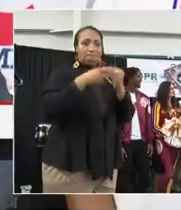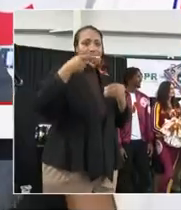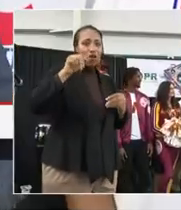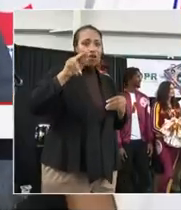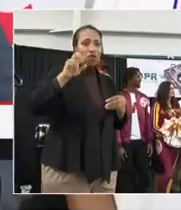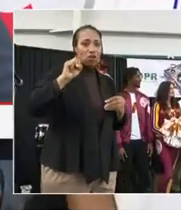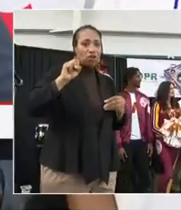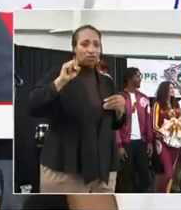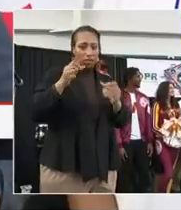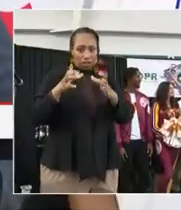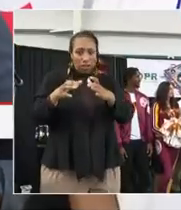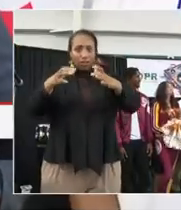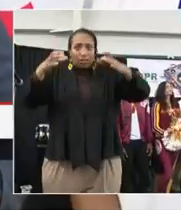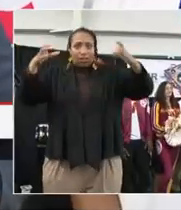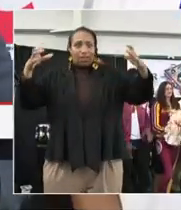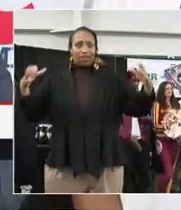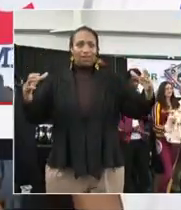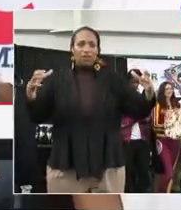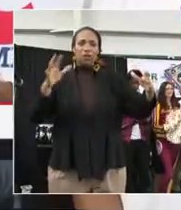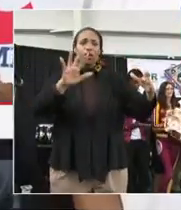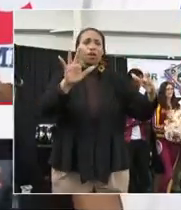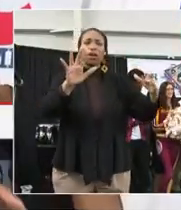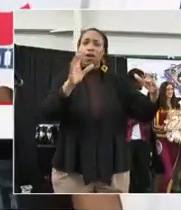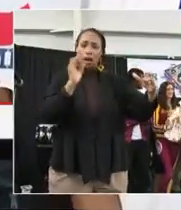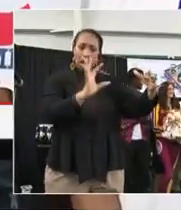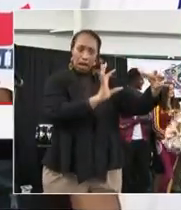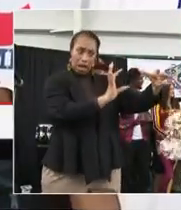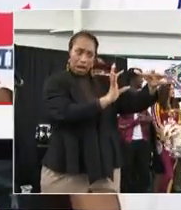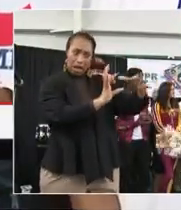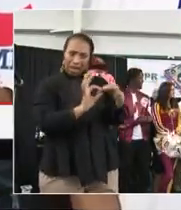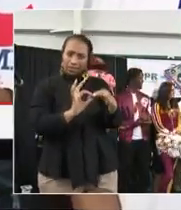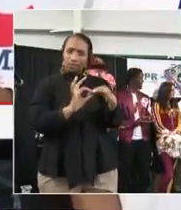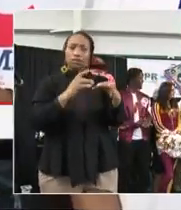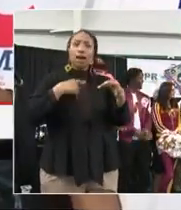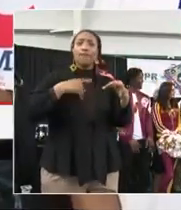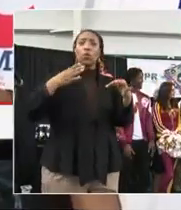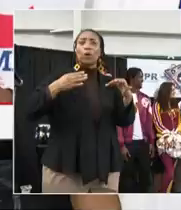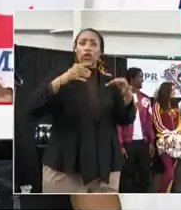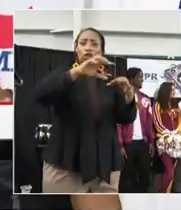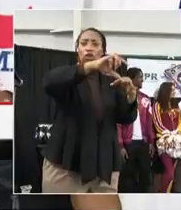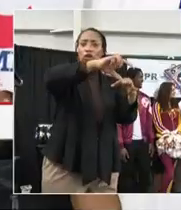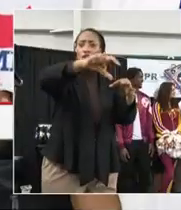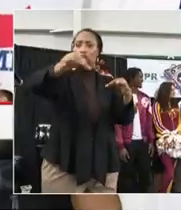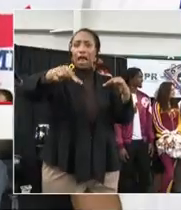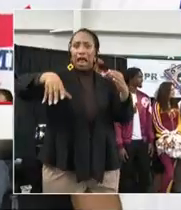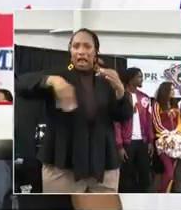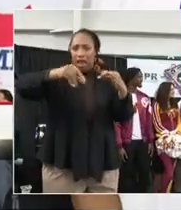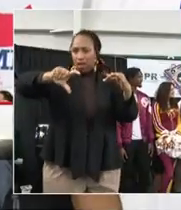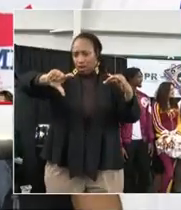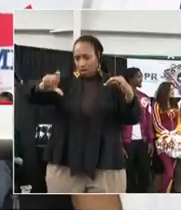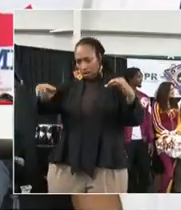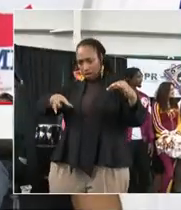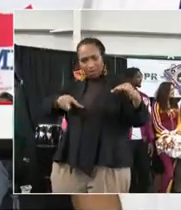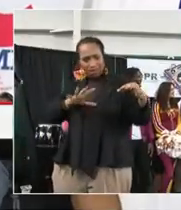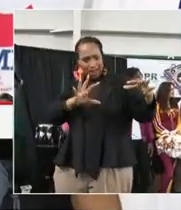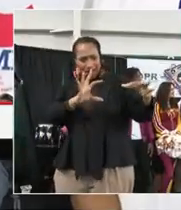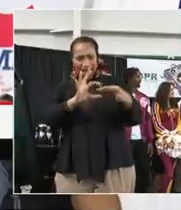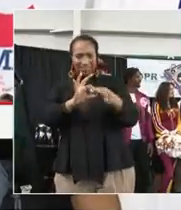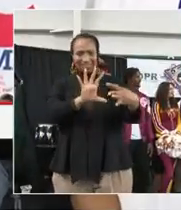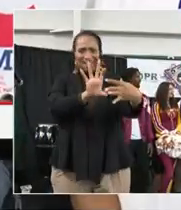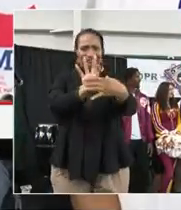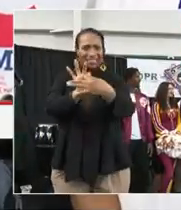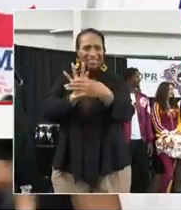to the Anacostia River. And we are going to create the best indoor